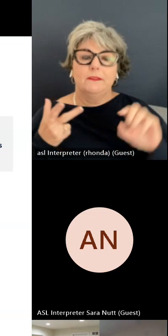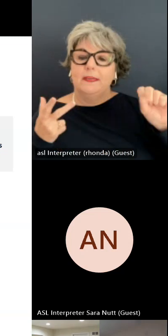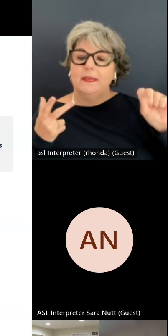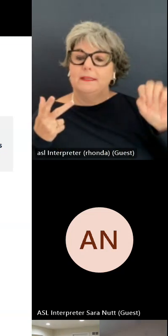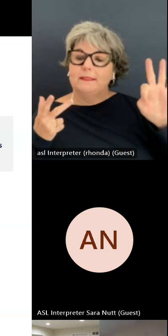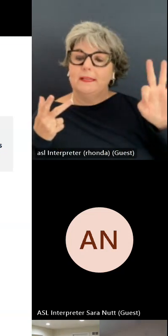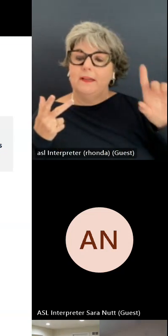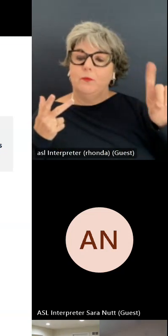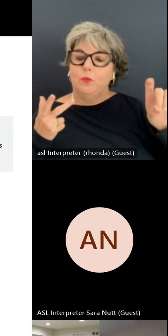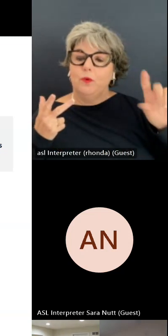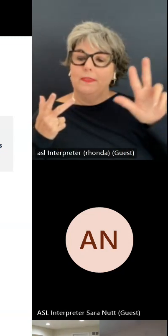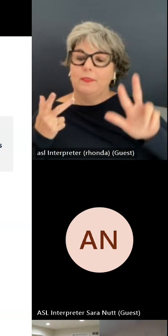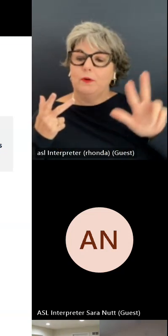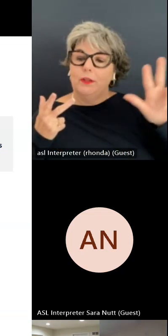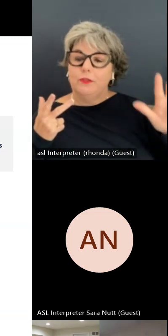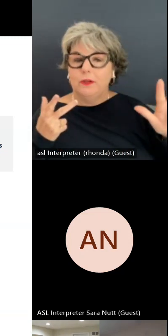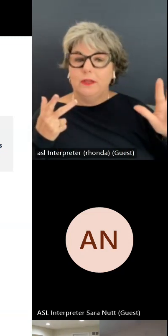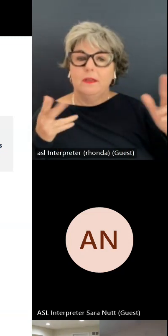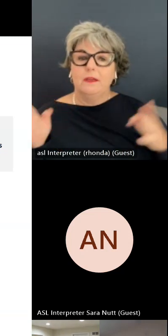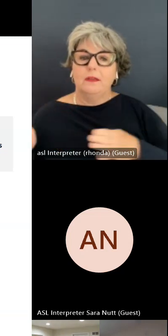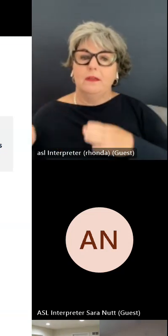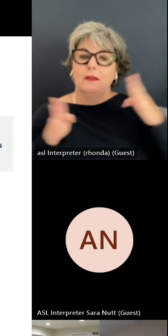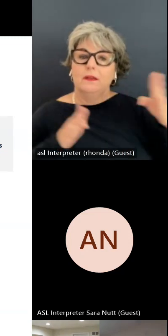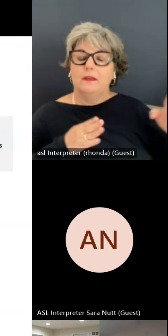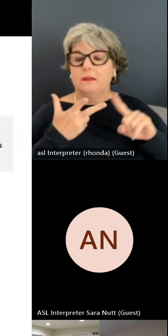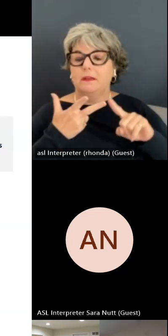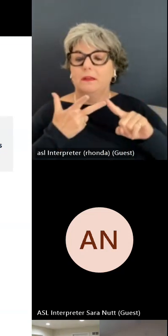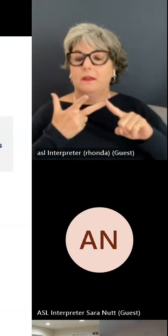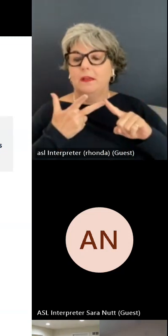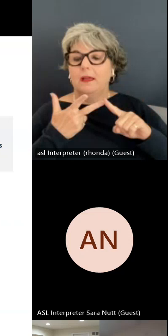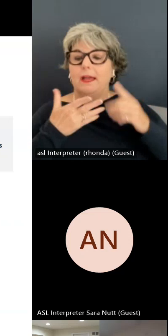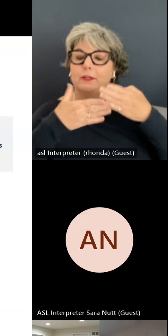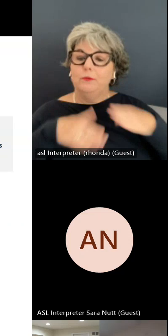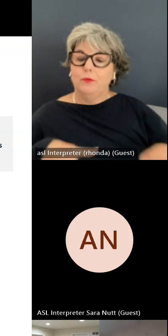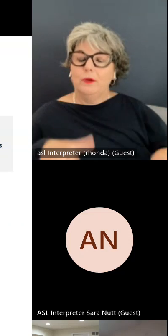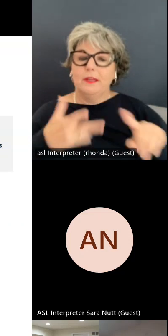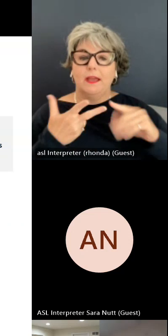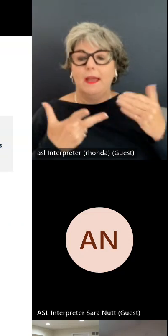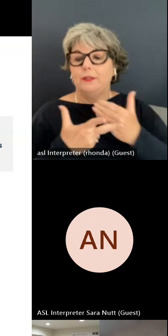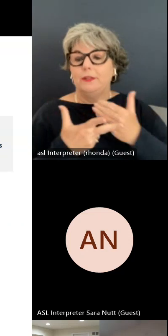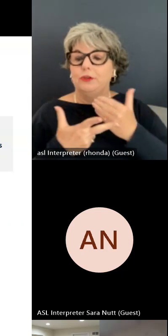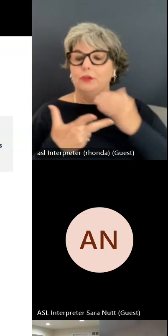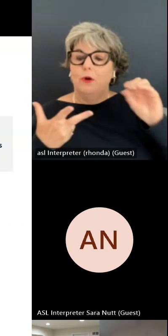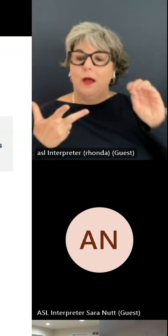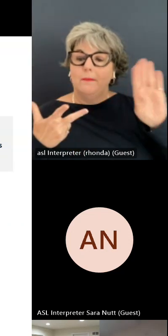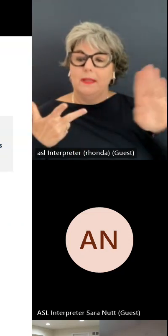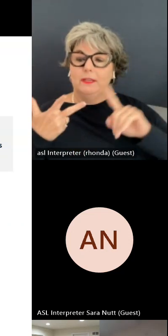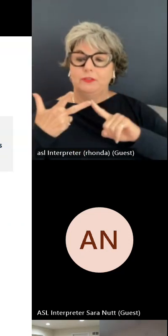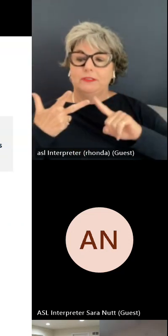133. But then there's also another breakout. There's new obligations